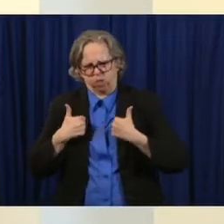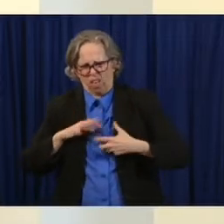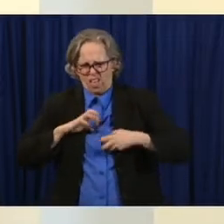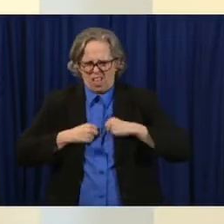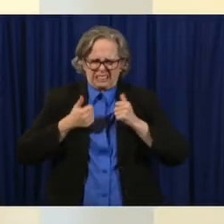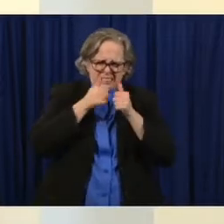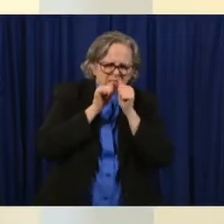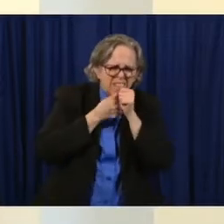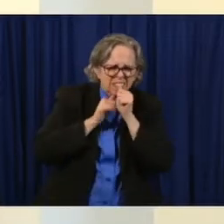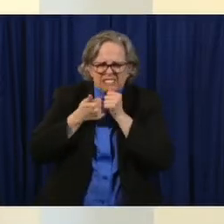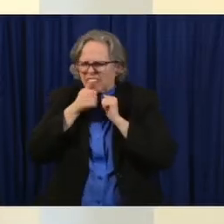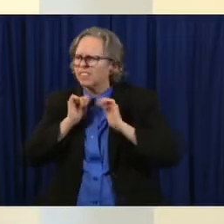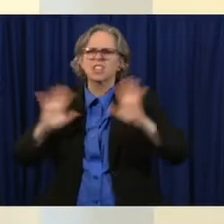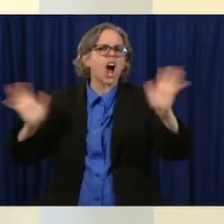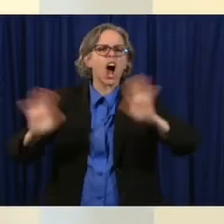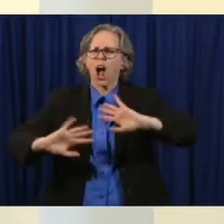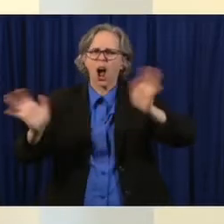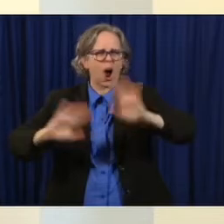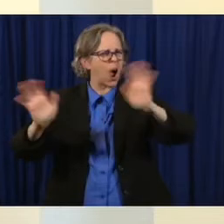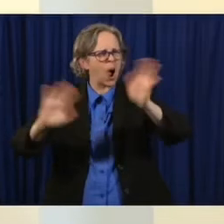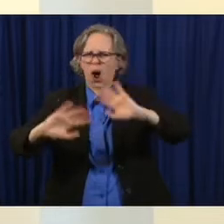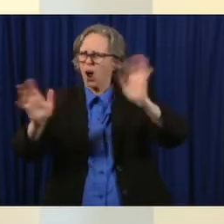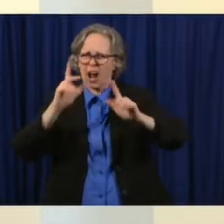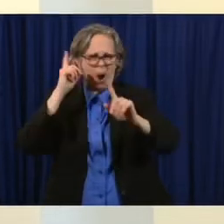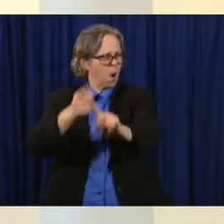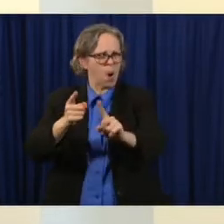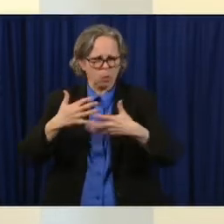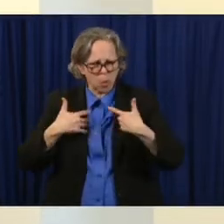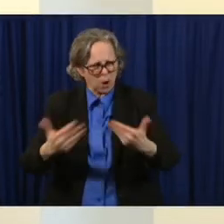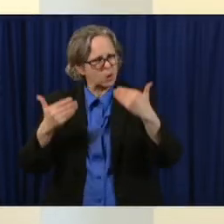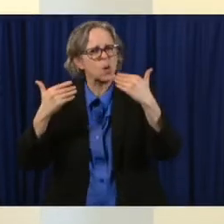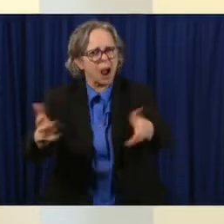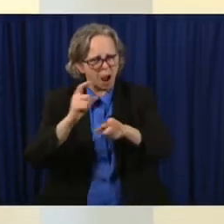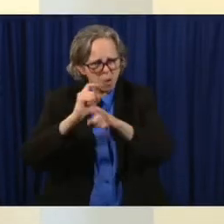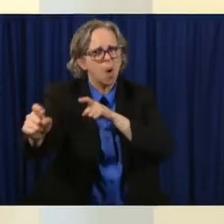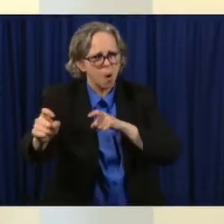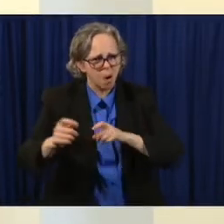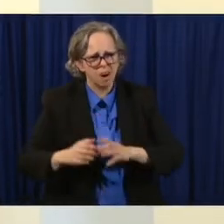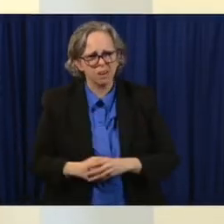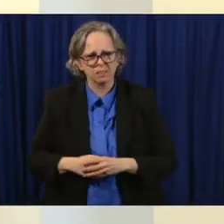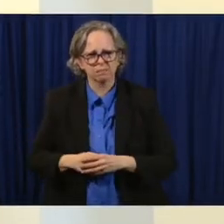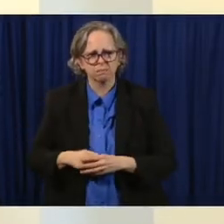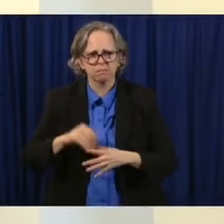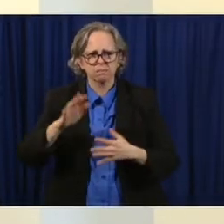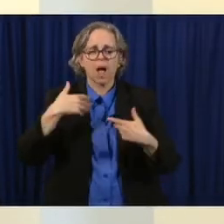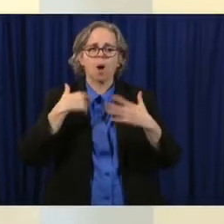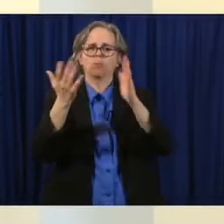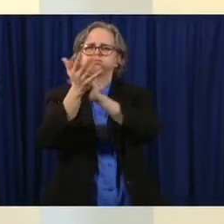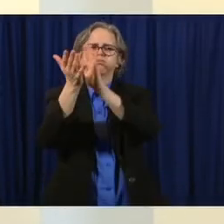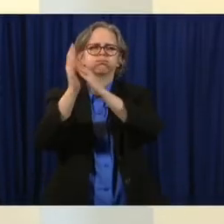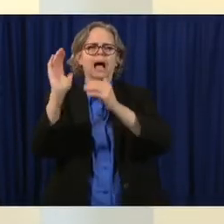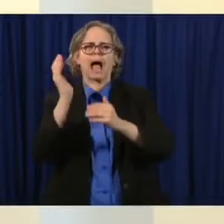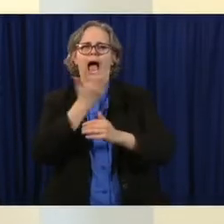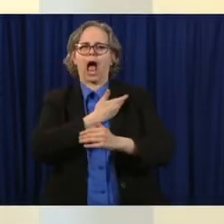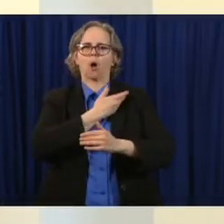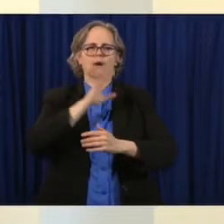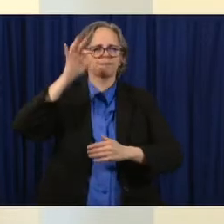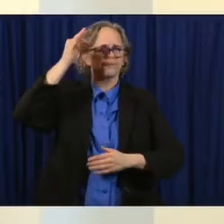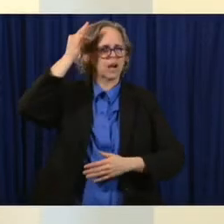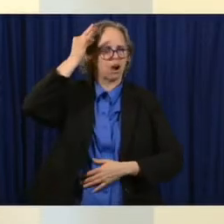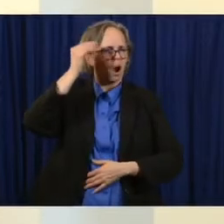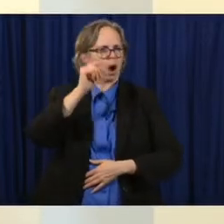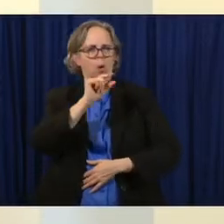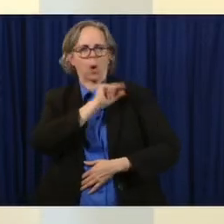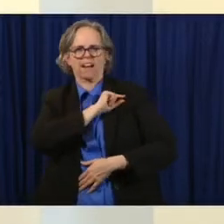condition reevaluated. I really want to do a shout out to our federally qualified health centers. There are a number of free clinics in